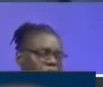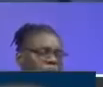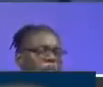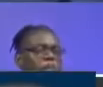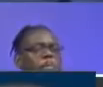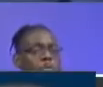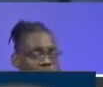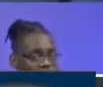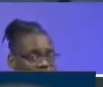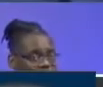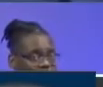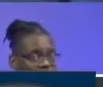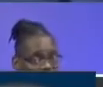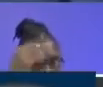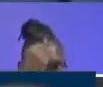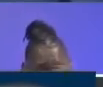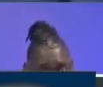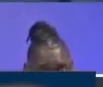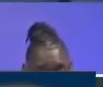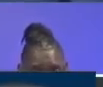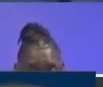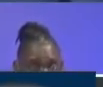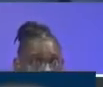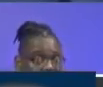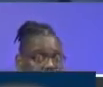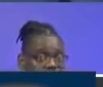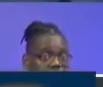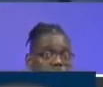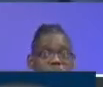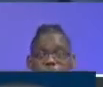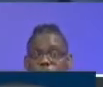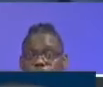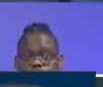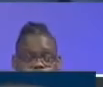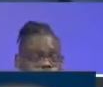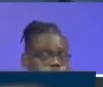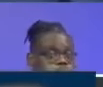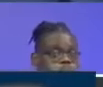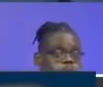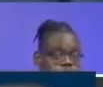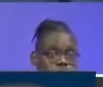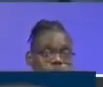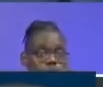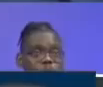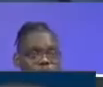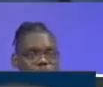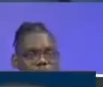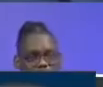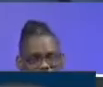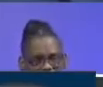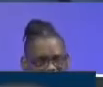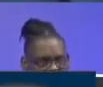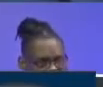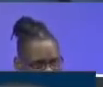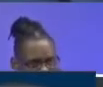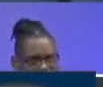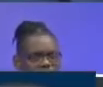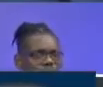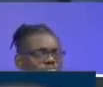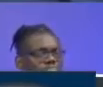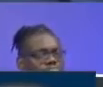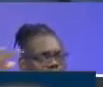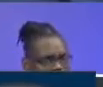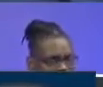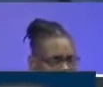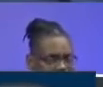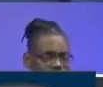Travel Pass folks who manage the TT Travel Pass at iGovTT to now include this in the